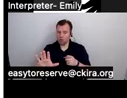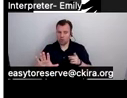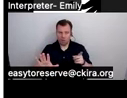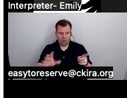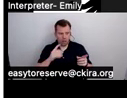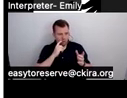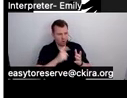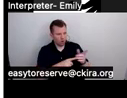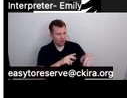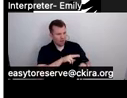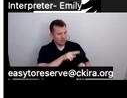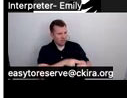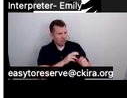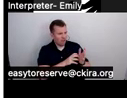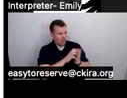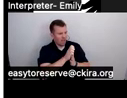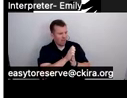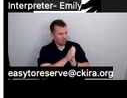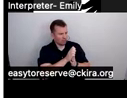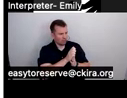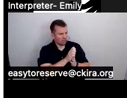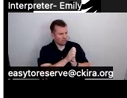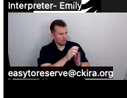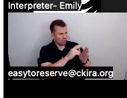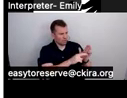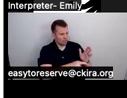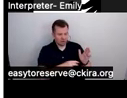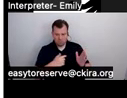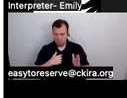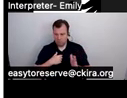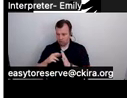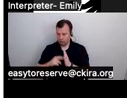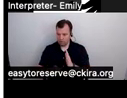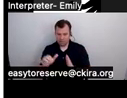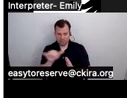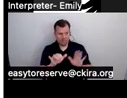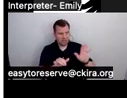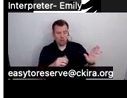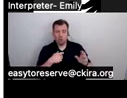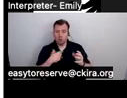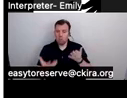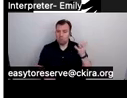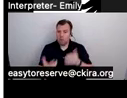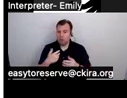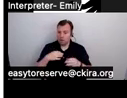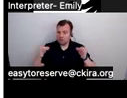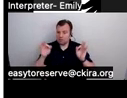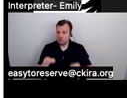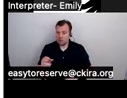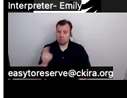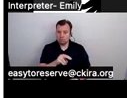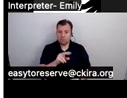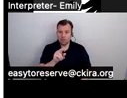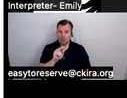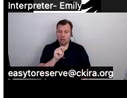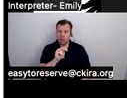National Cancer Institute. So with that type of information, you might look a little bit deeper into NCI